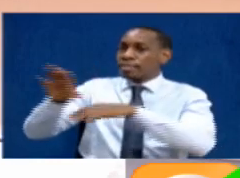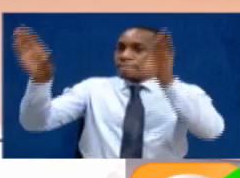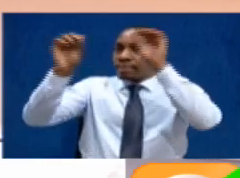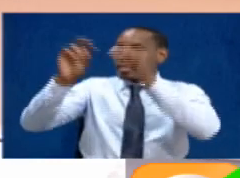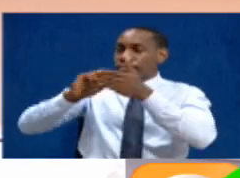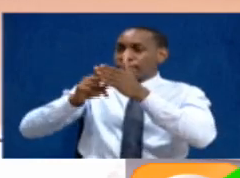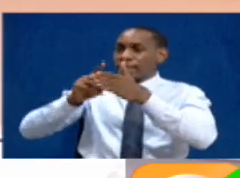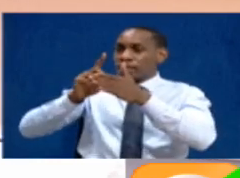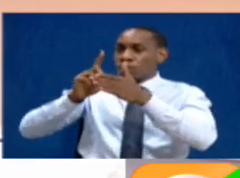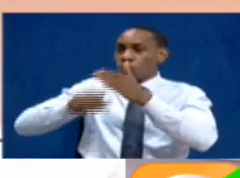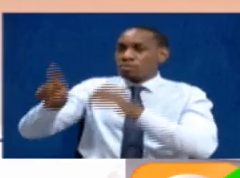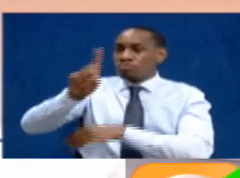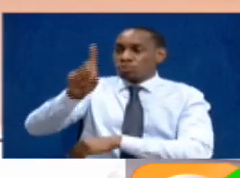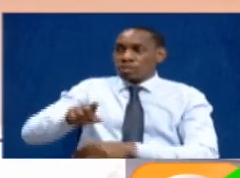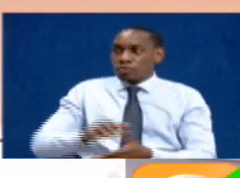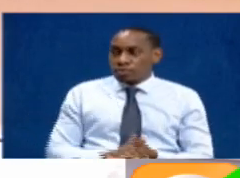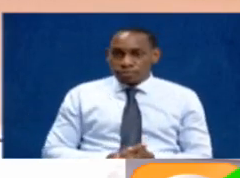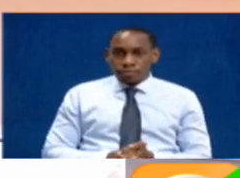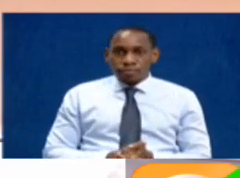about?